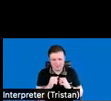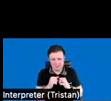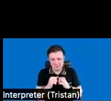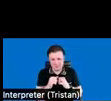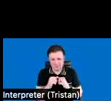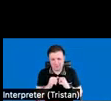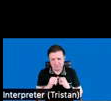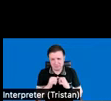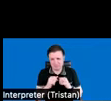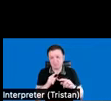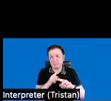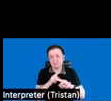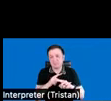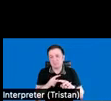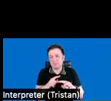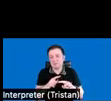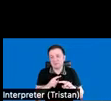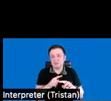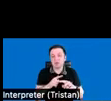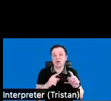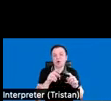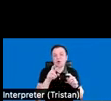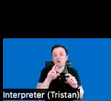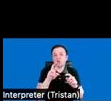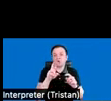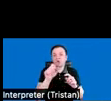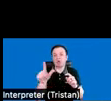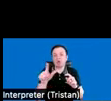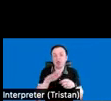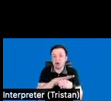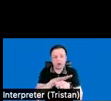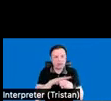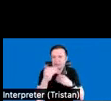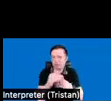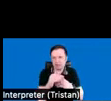Is there access to urban area, but in rural areas, it's very limited.